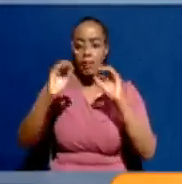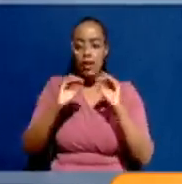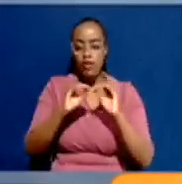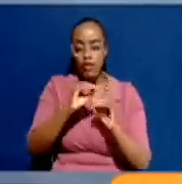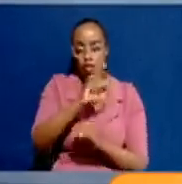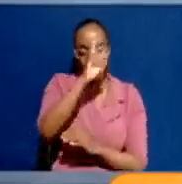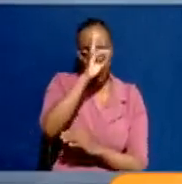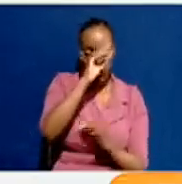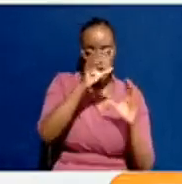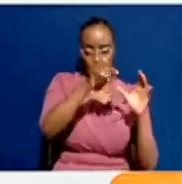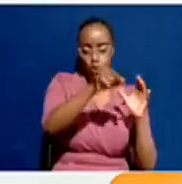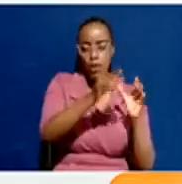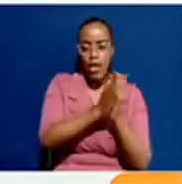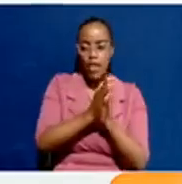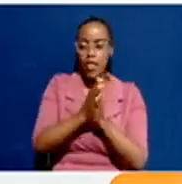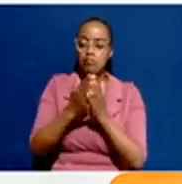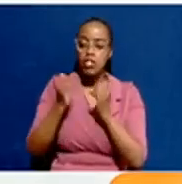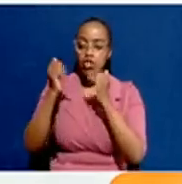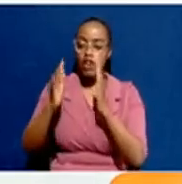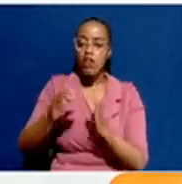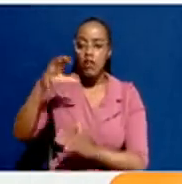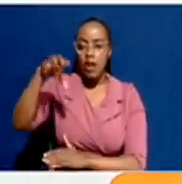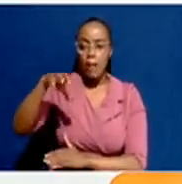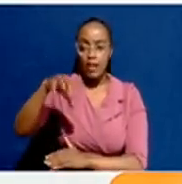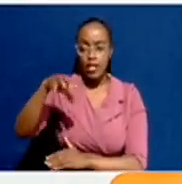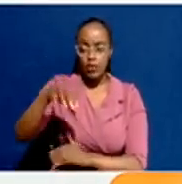the officers and the driver of a public service vehicle.